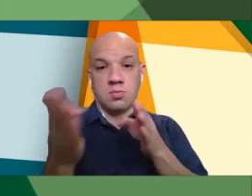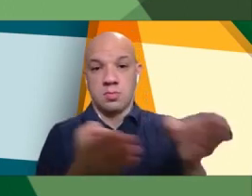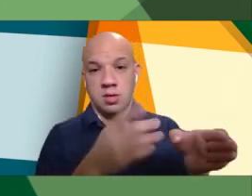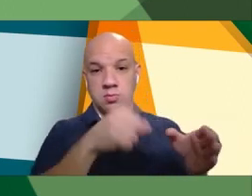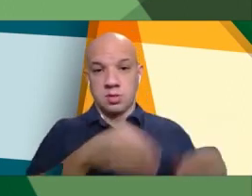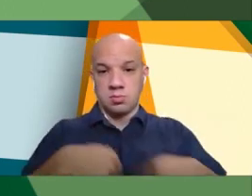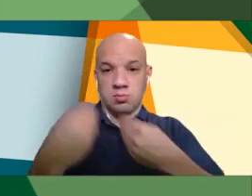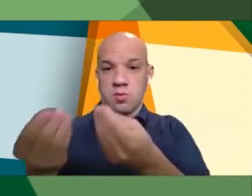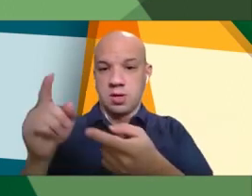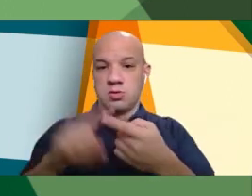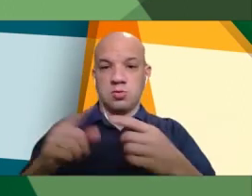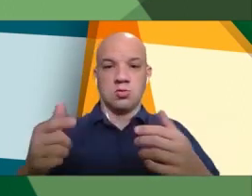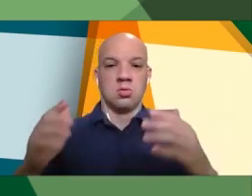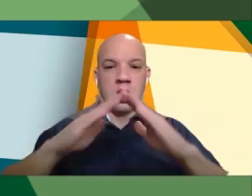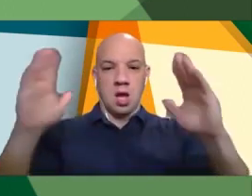to Vivienda.